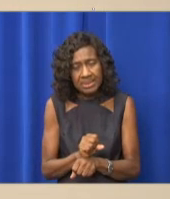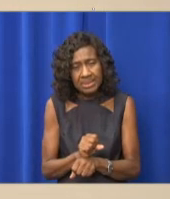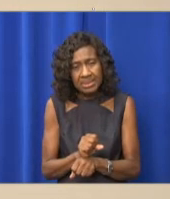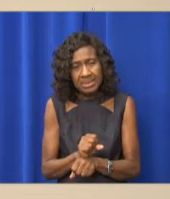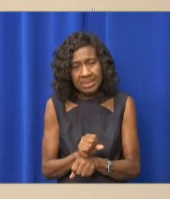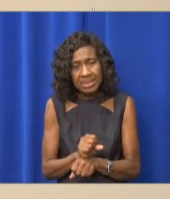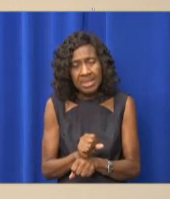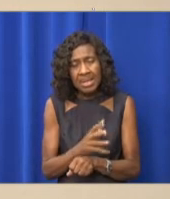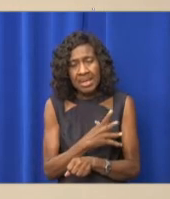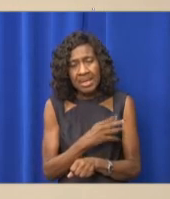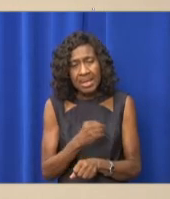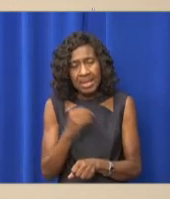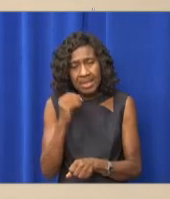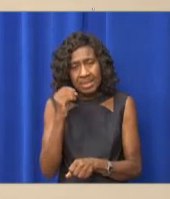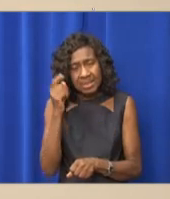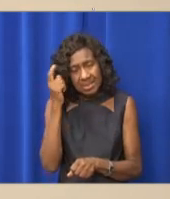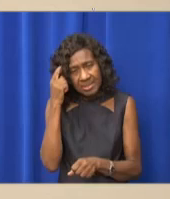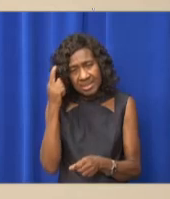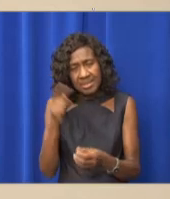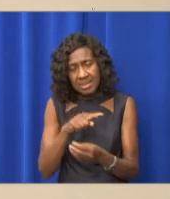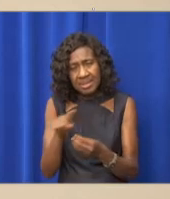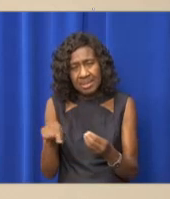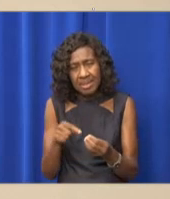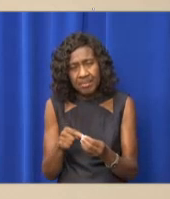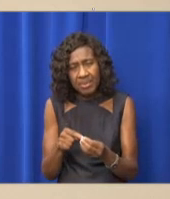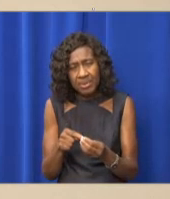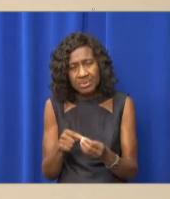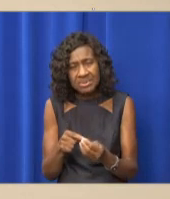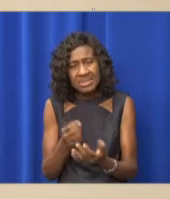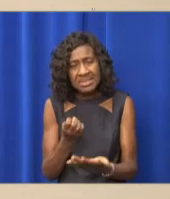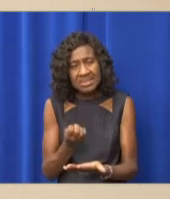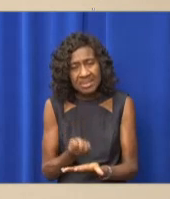and looking at the current economic,